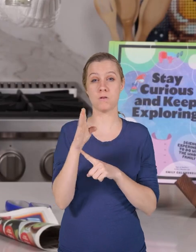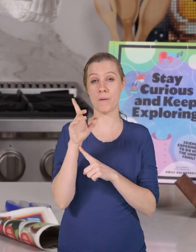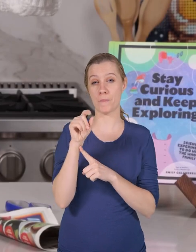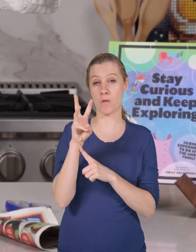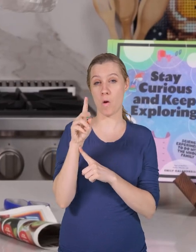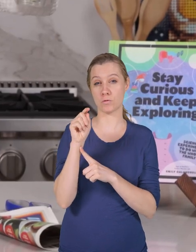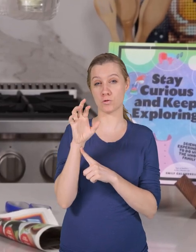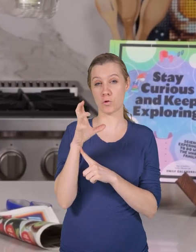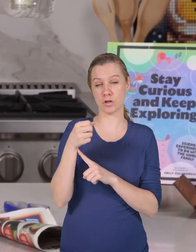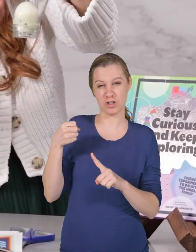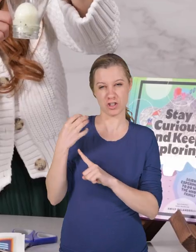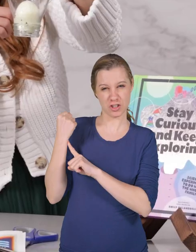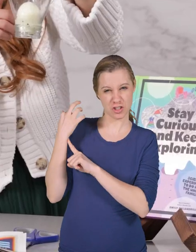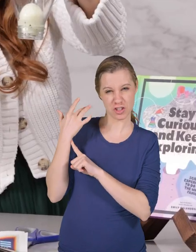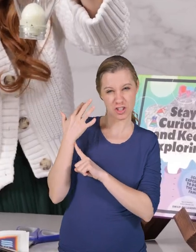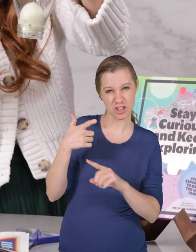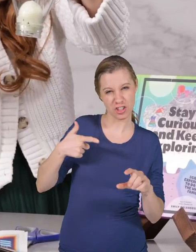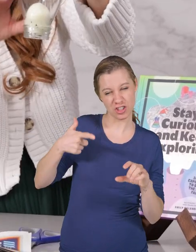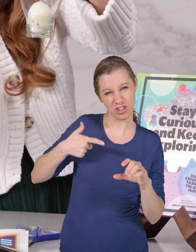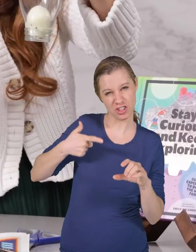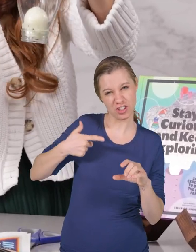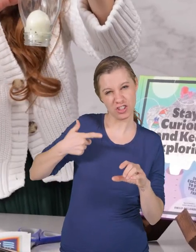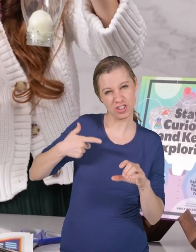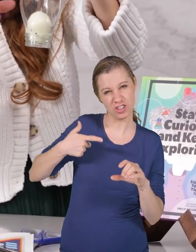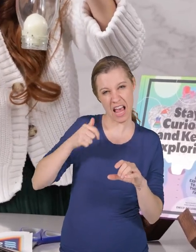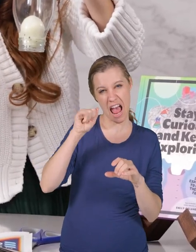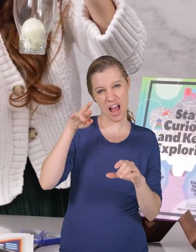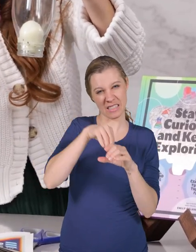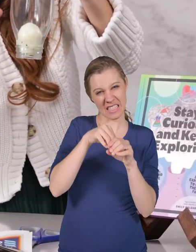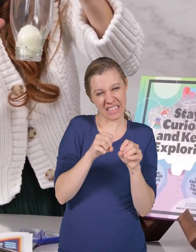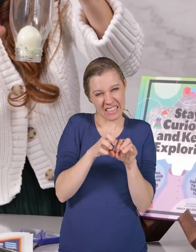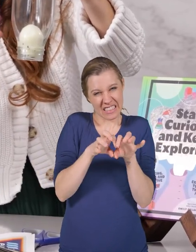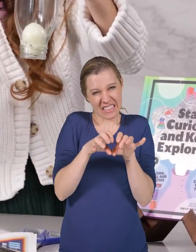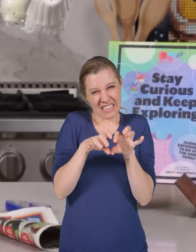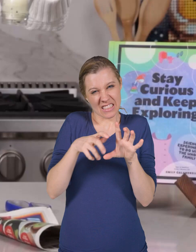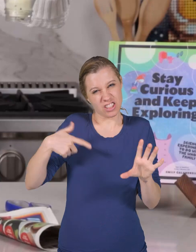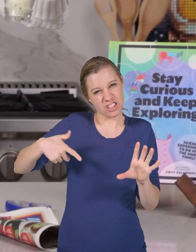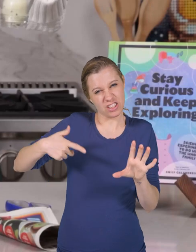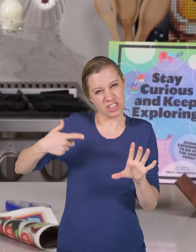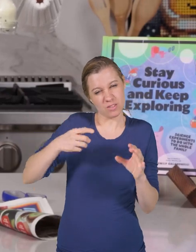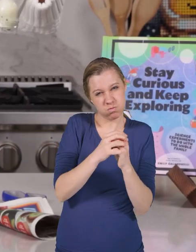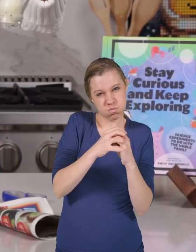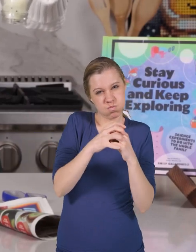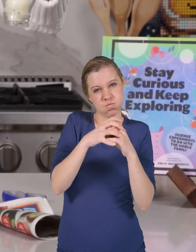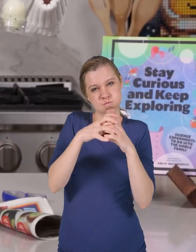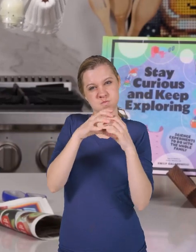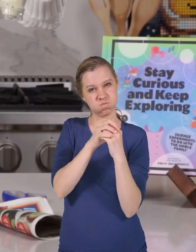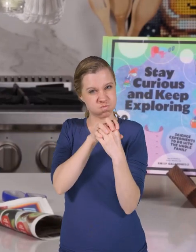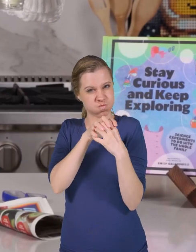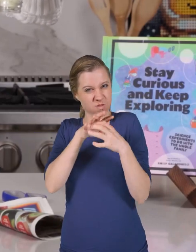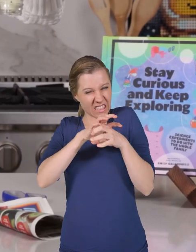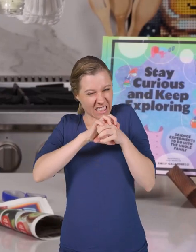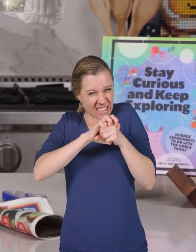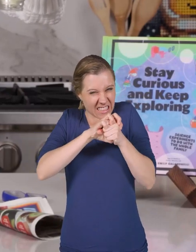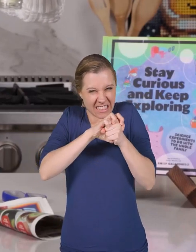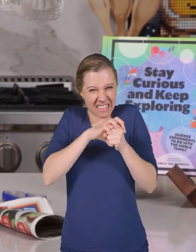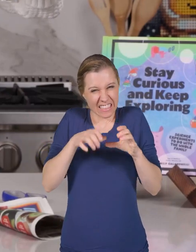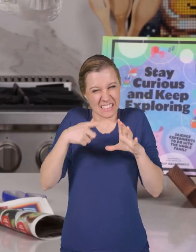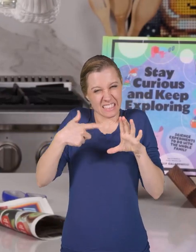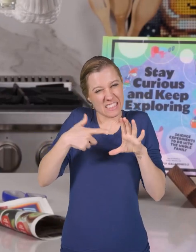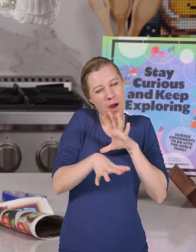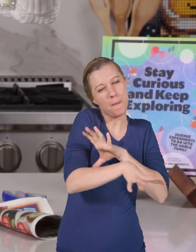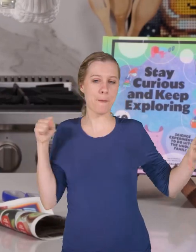blowtorch and blowtorch the glass so that the air inside heated up so much that the air pressure got so large and it forced the